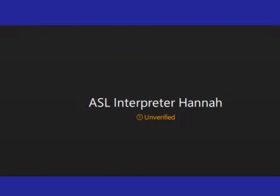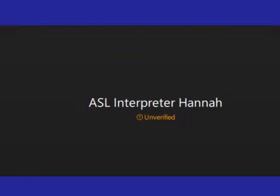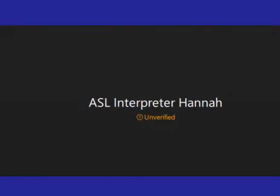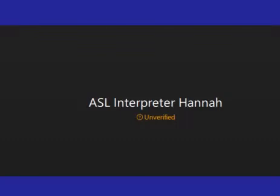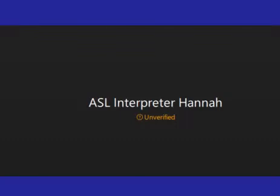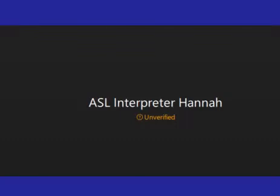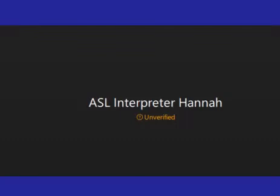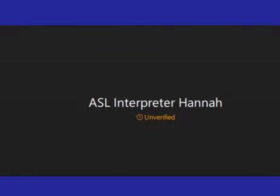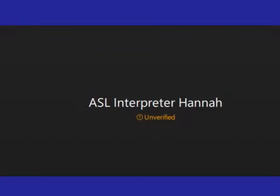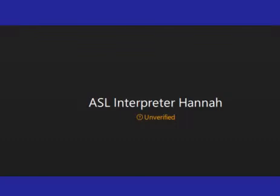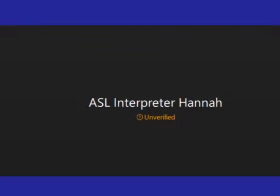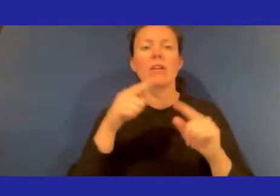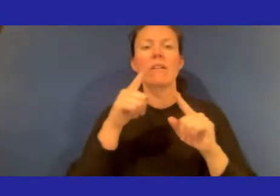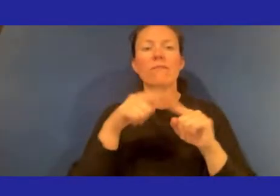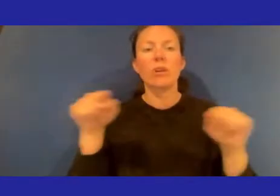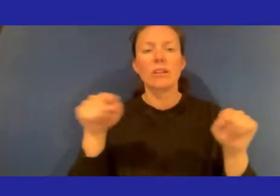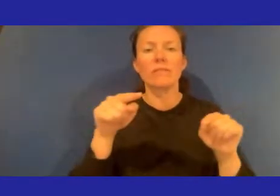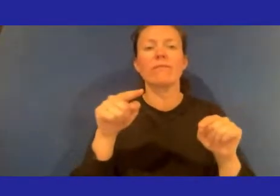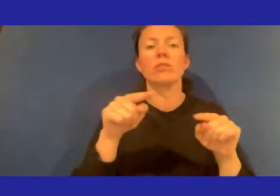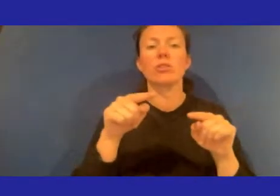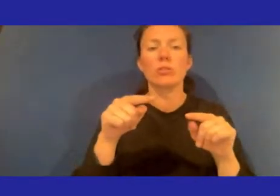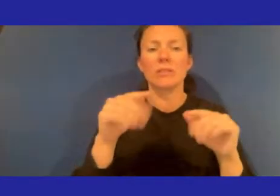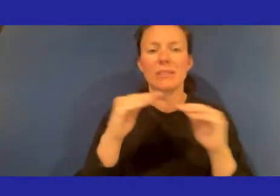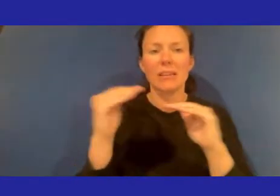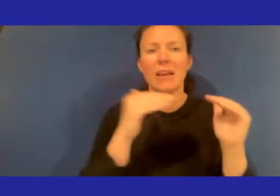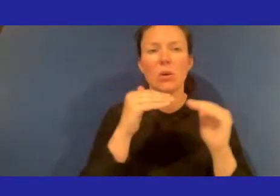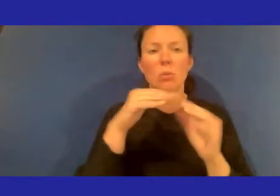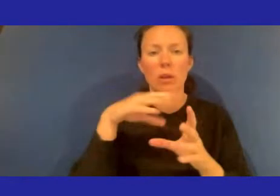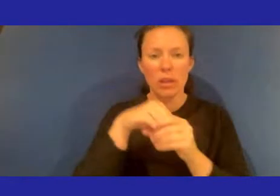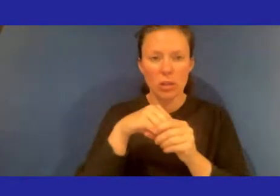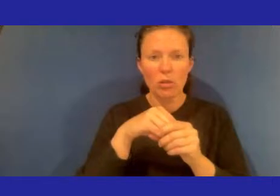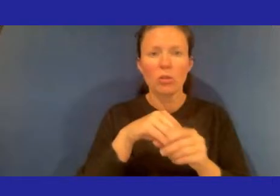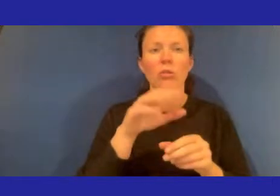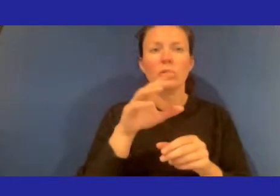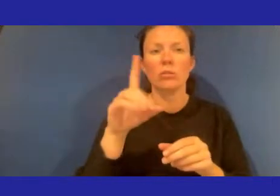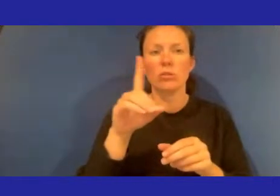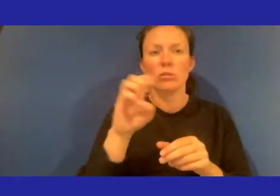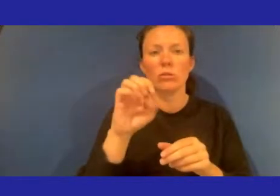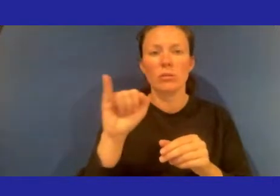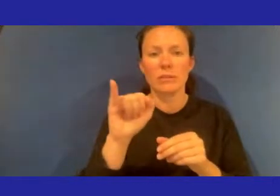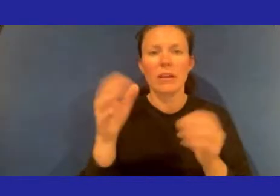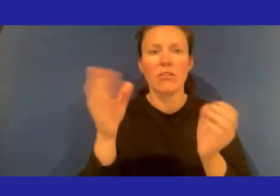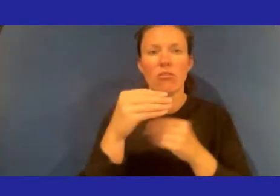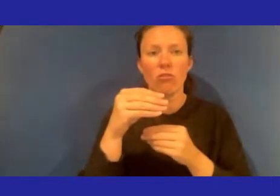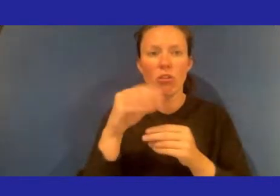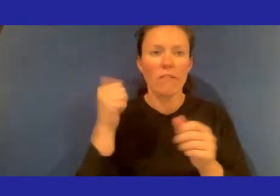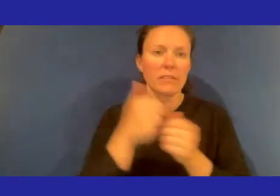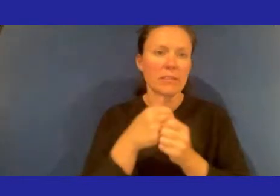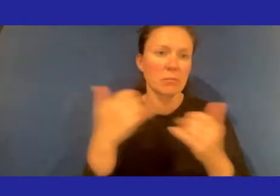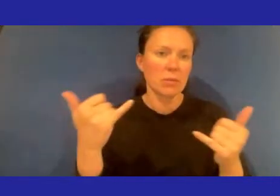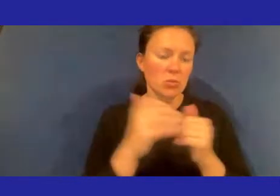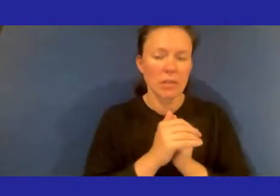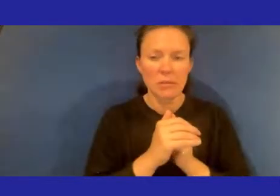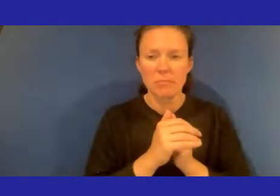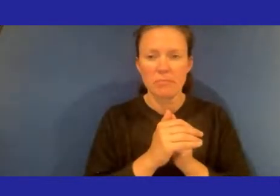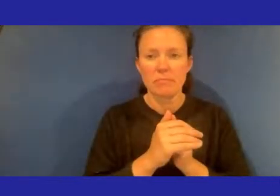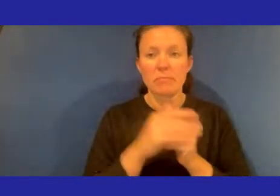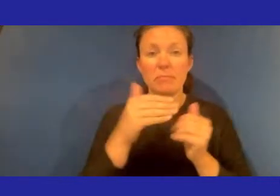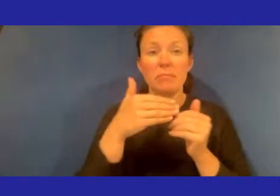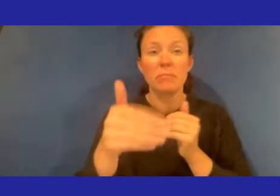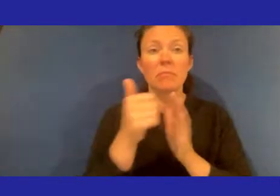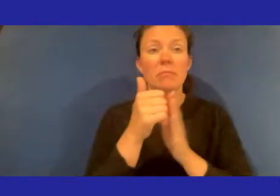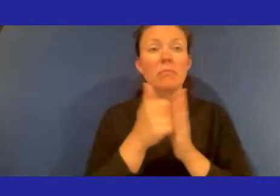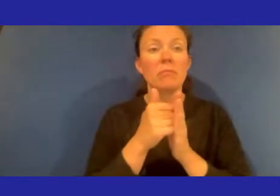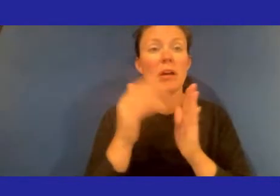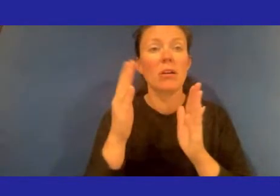Diversity and Inclusion Committee. Today's meeting is officially called to order. Next on the agenda, I would like to propose a motion to adopt